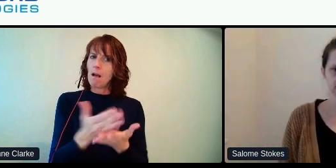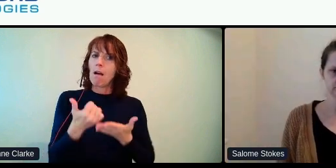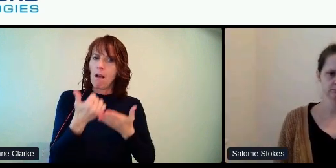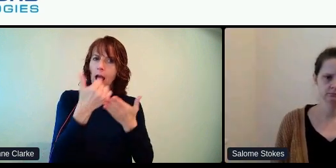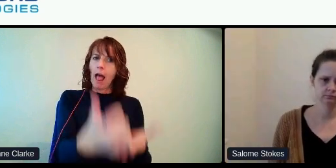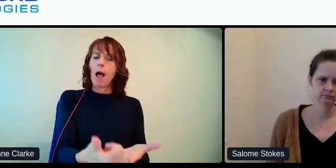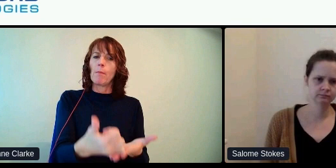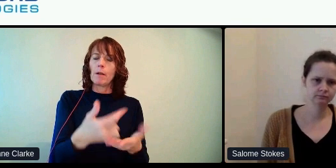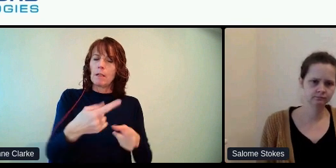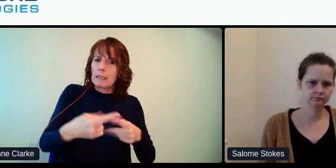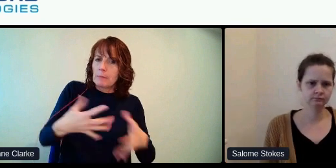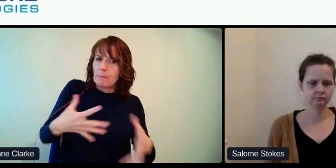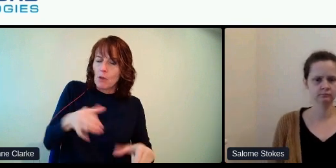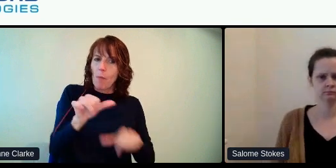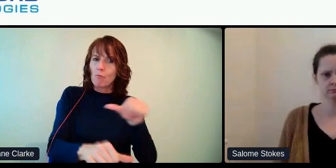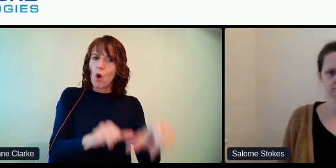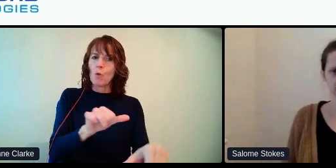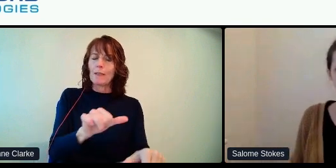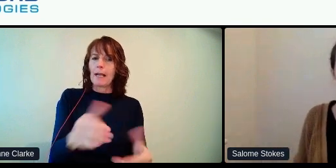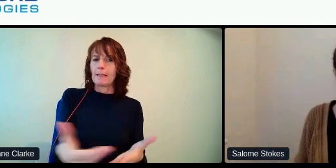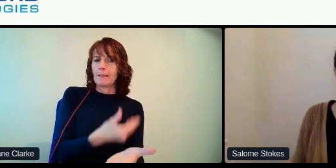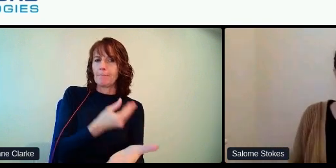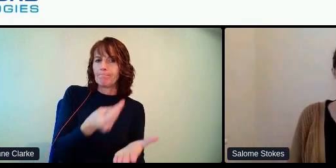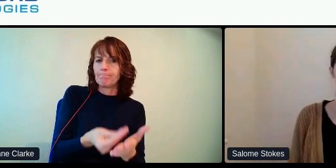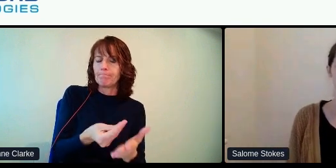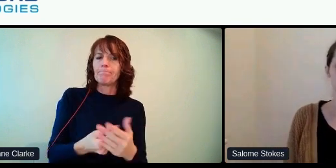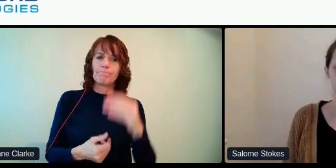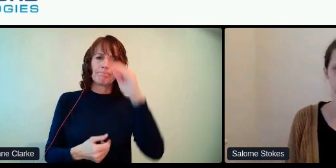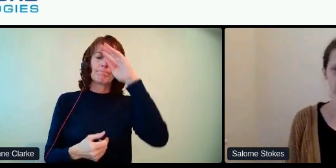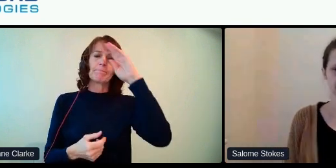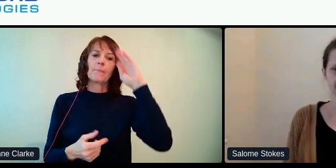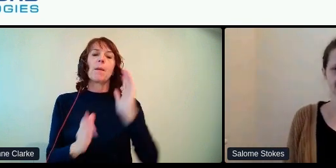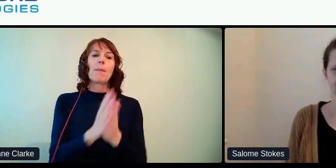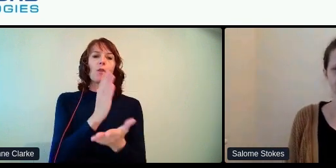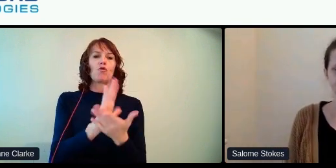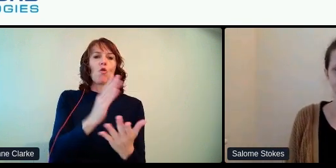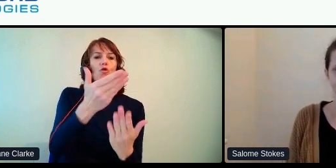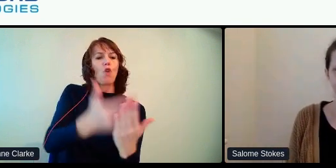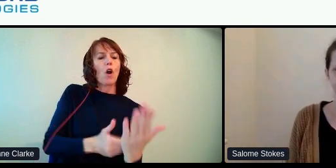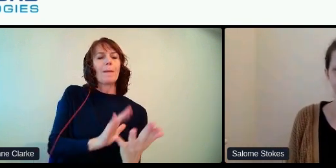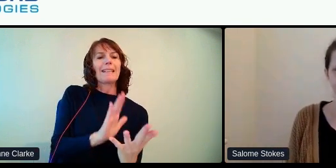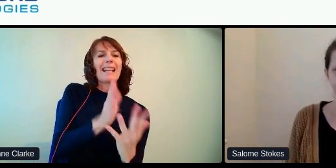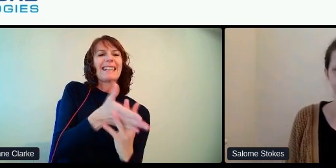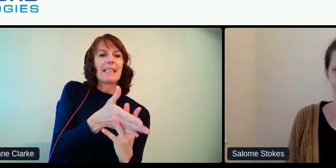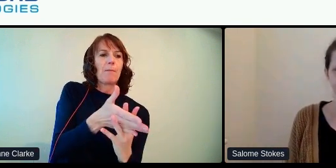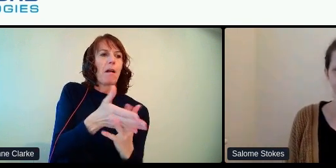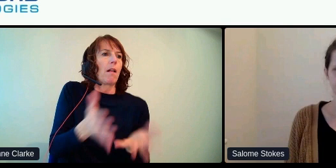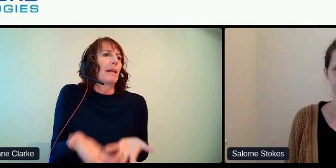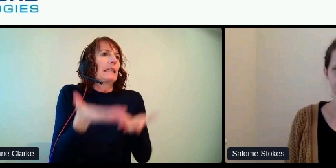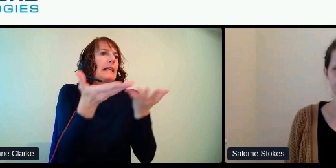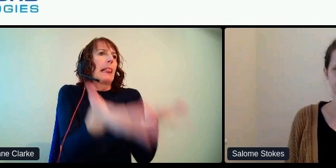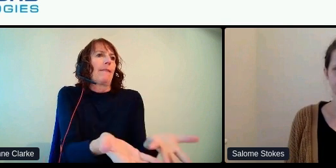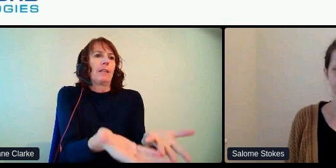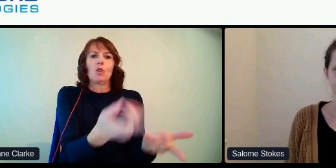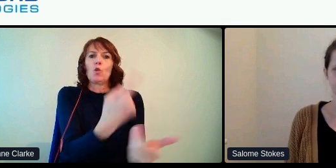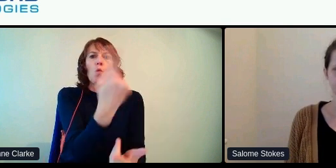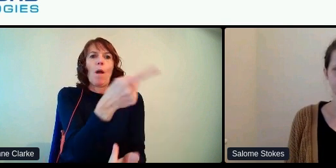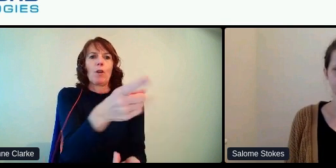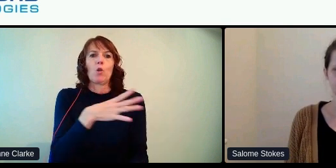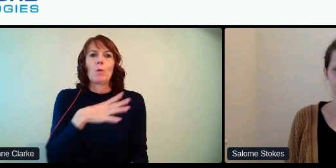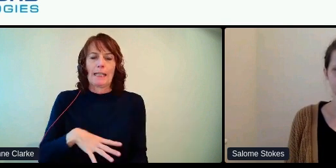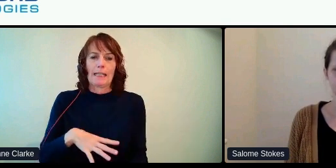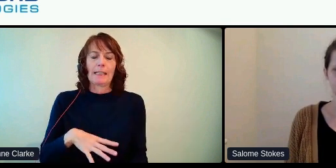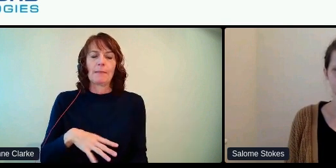to speed up the process to getting accessible documents delivered to whoever you need to have them. It